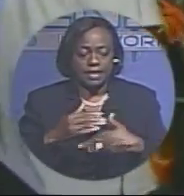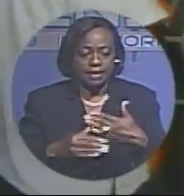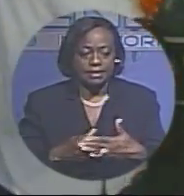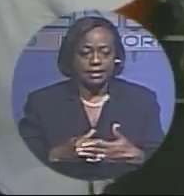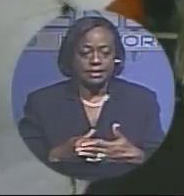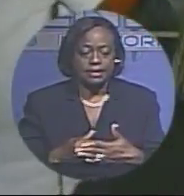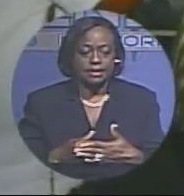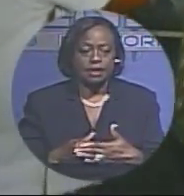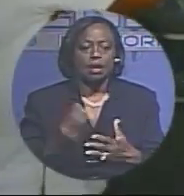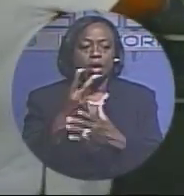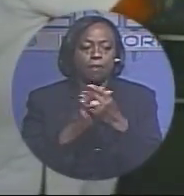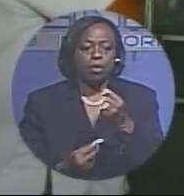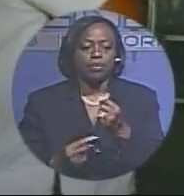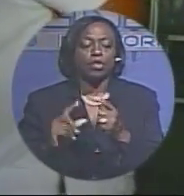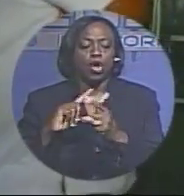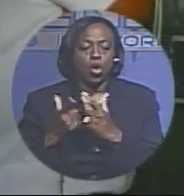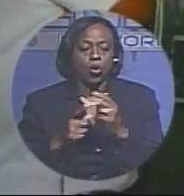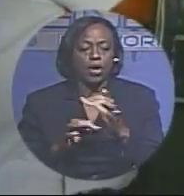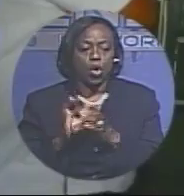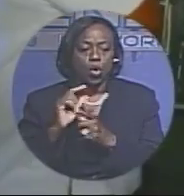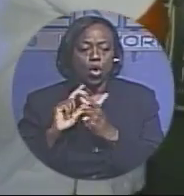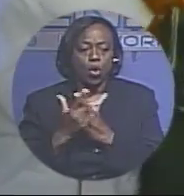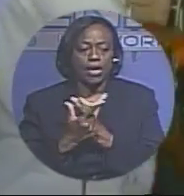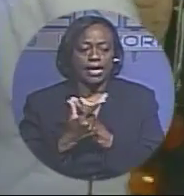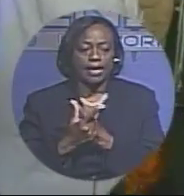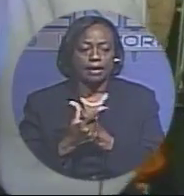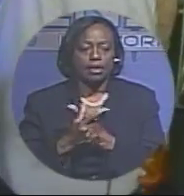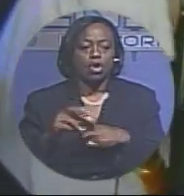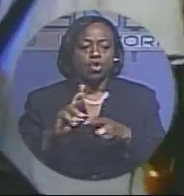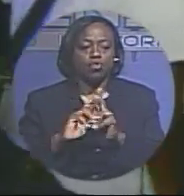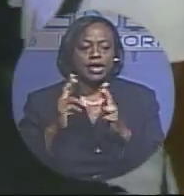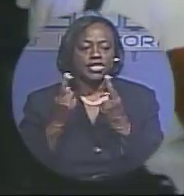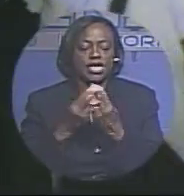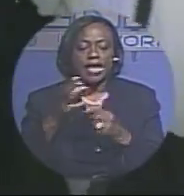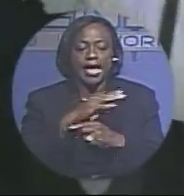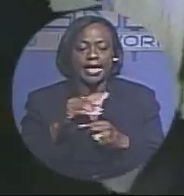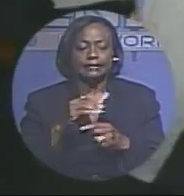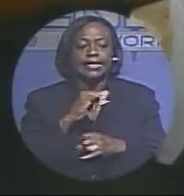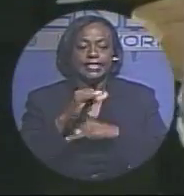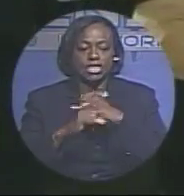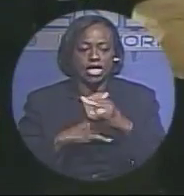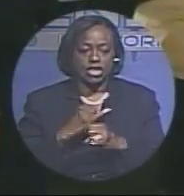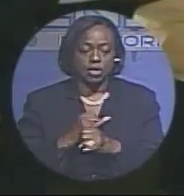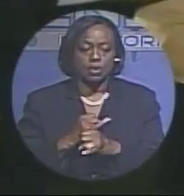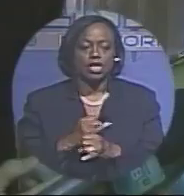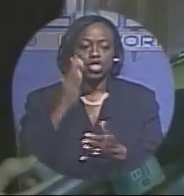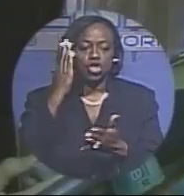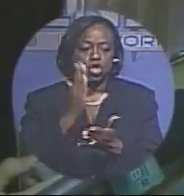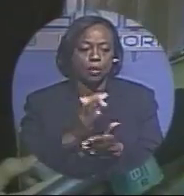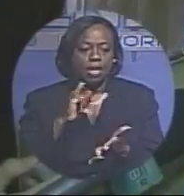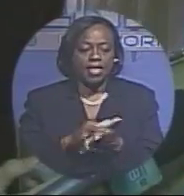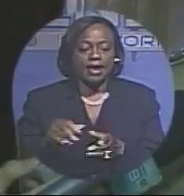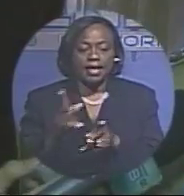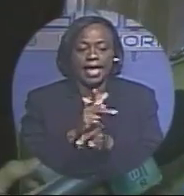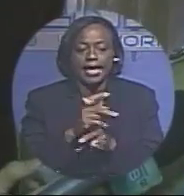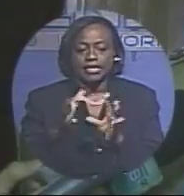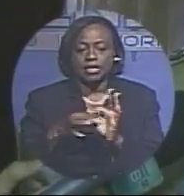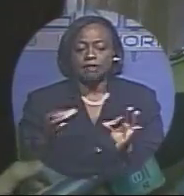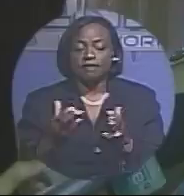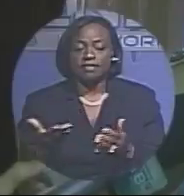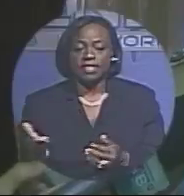both locally, regionally, and internationally, because we want to discourage that type of activity. I'm going to certainly